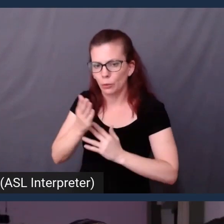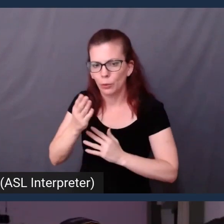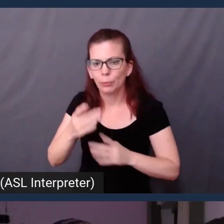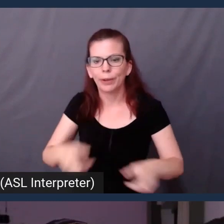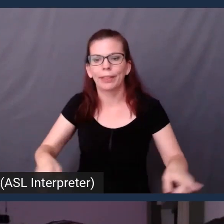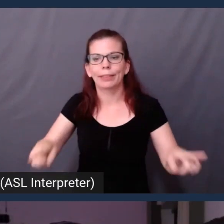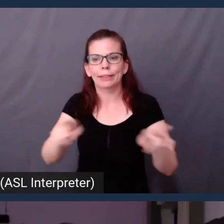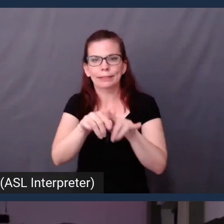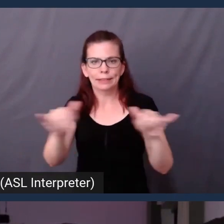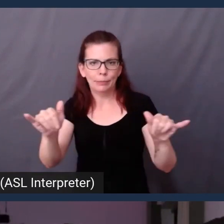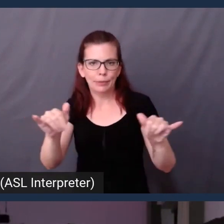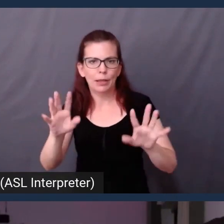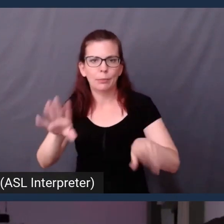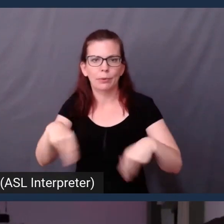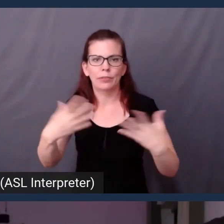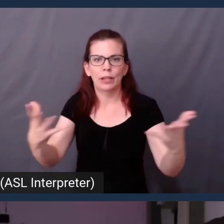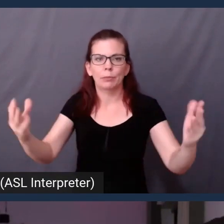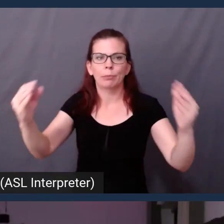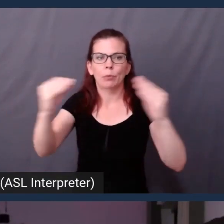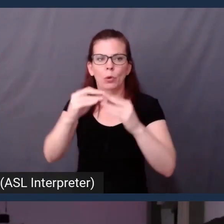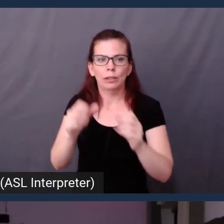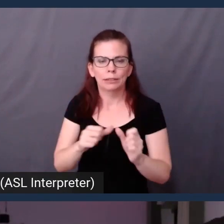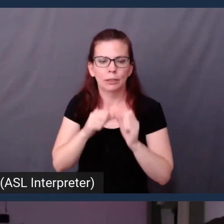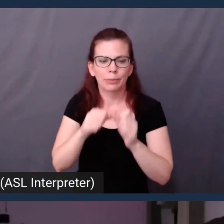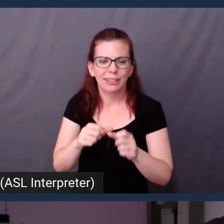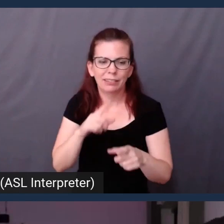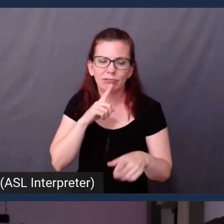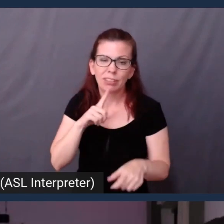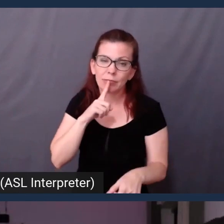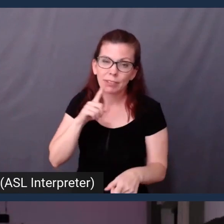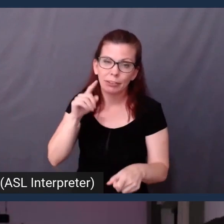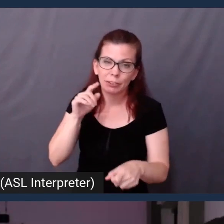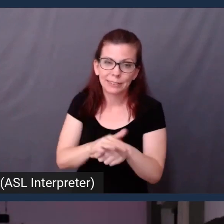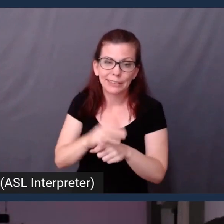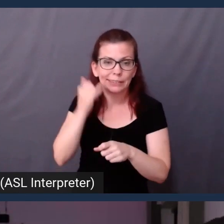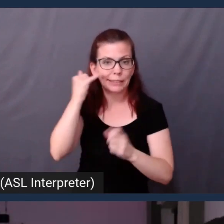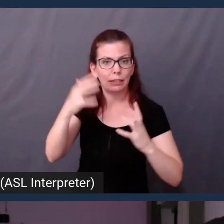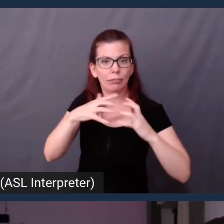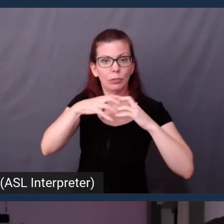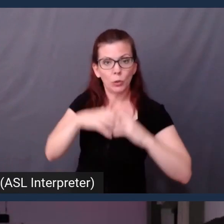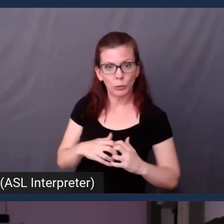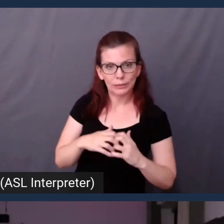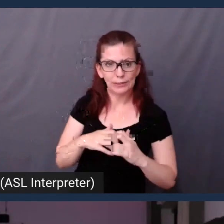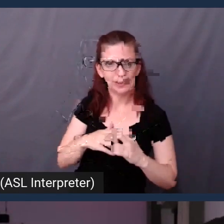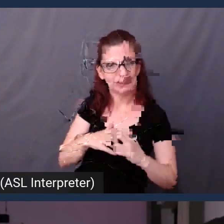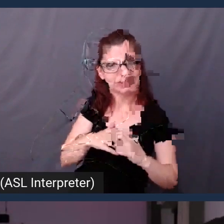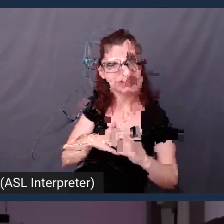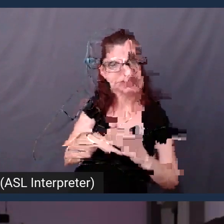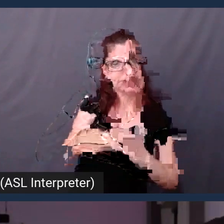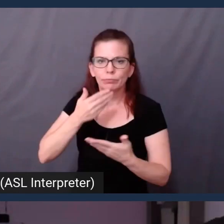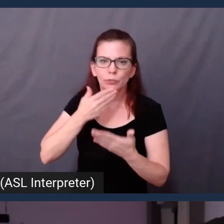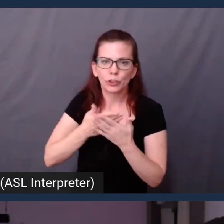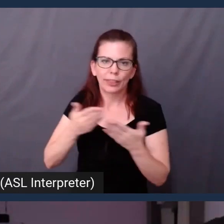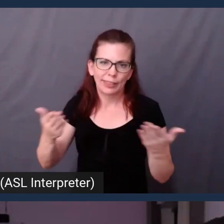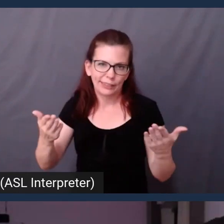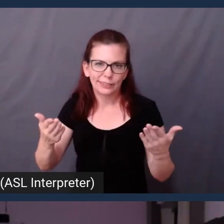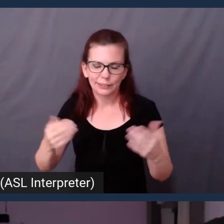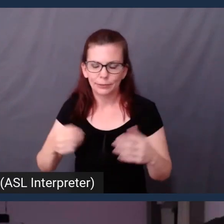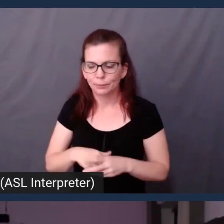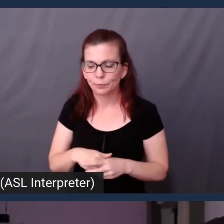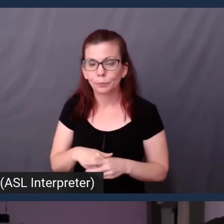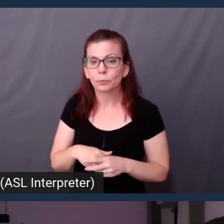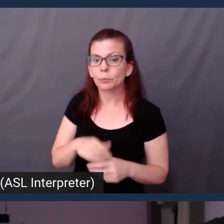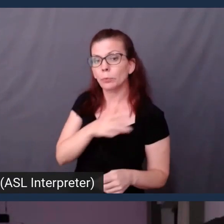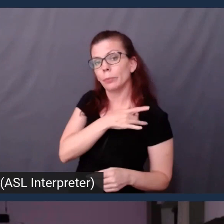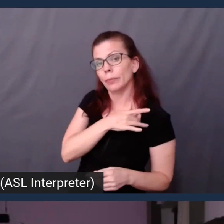more durability and just kind of guarantees that if it goes down, there is also cache present on both worlds. And what typically